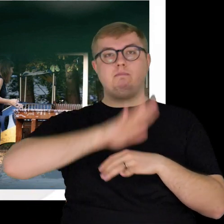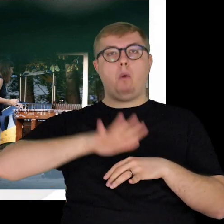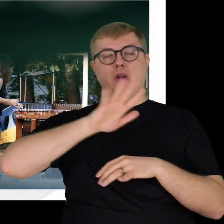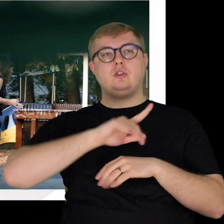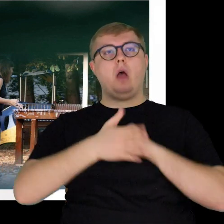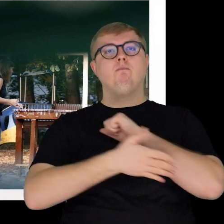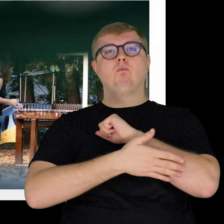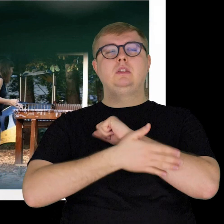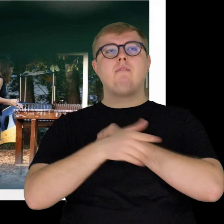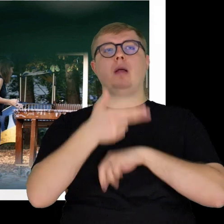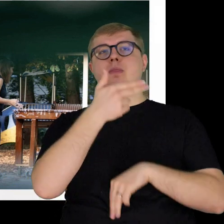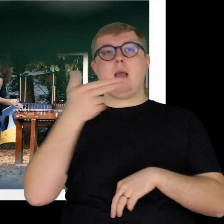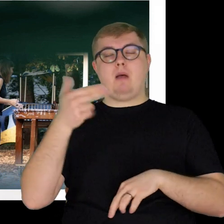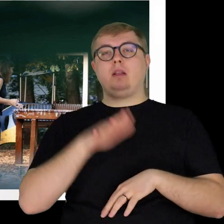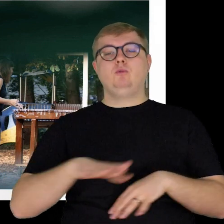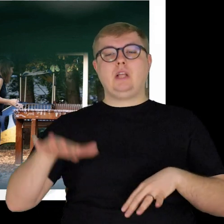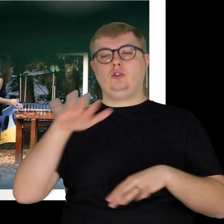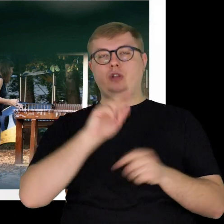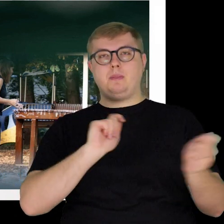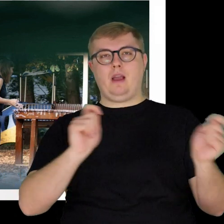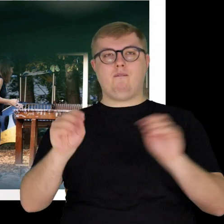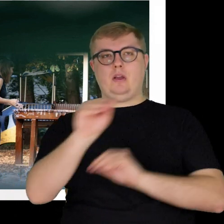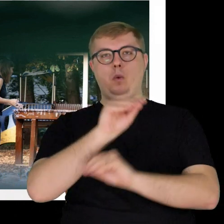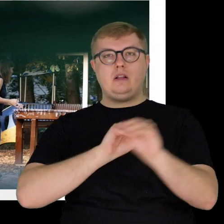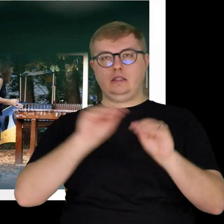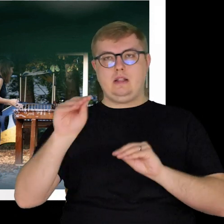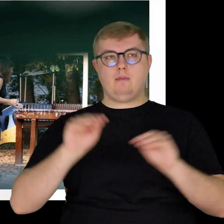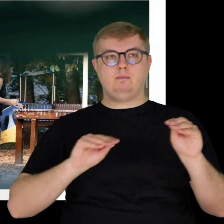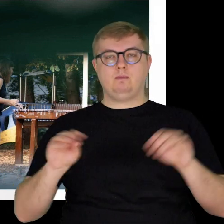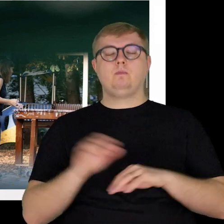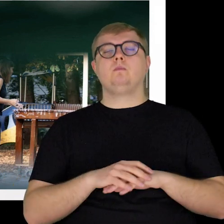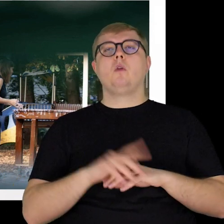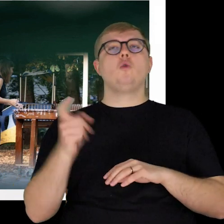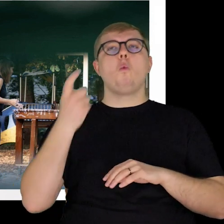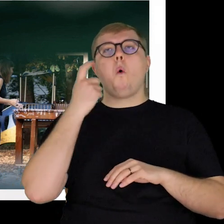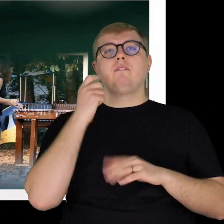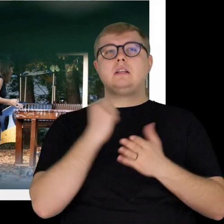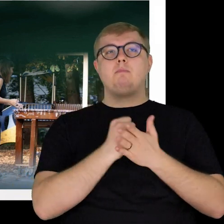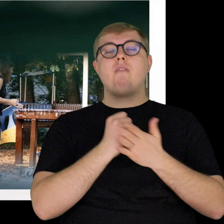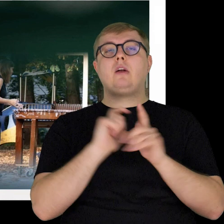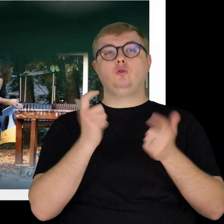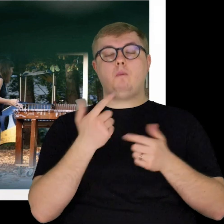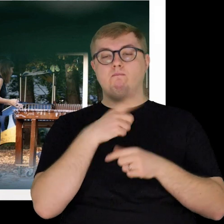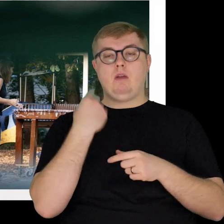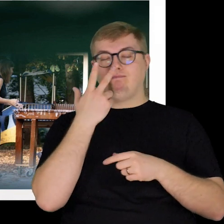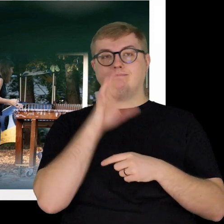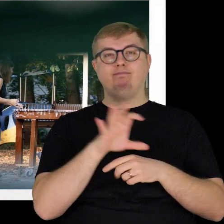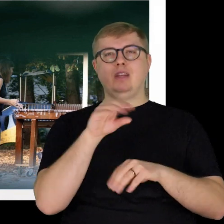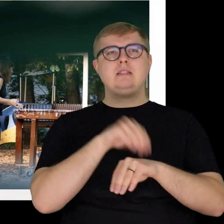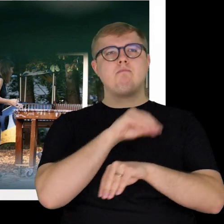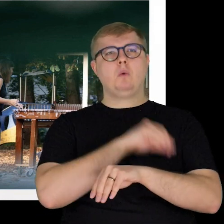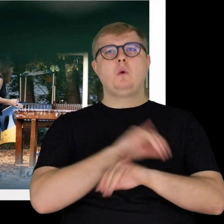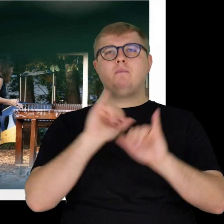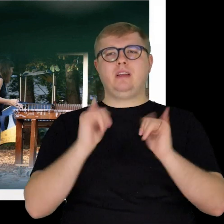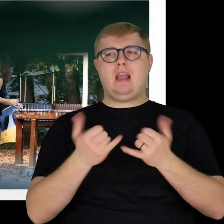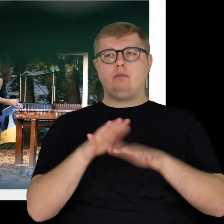Spaces. The idea, the assumption is that if we look at the way spaces have been profoundly transformed